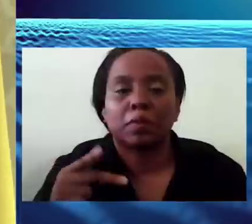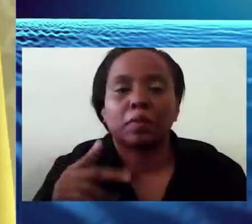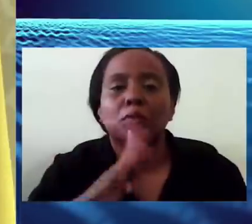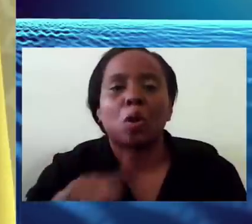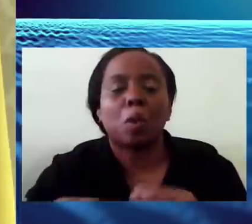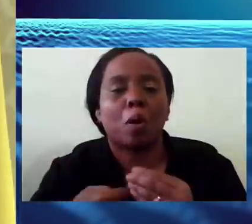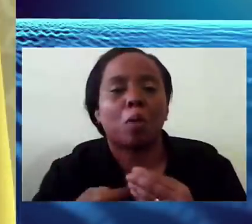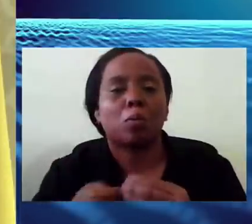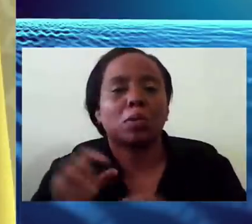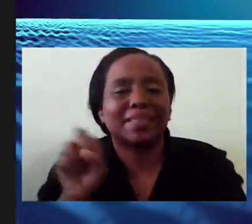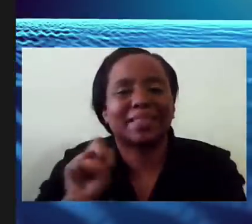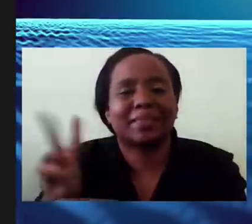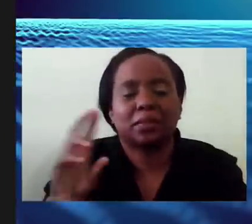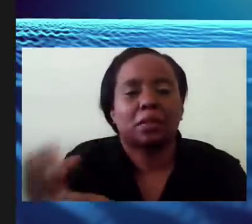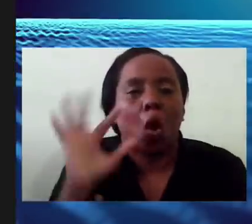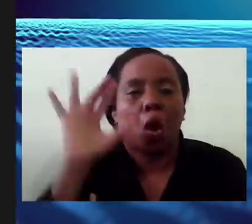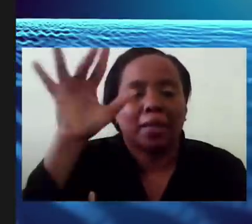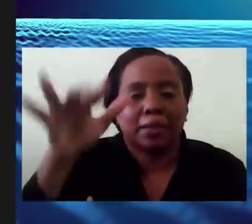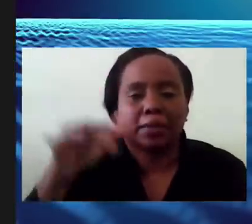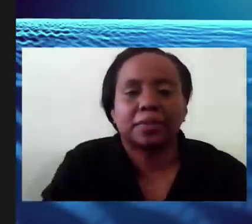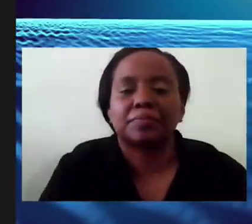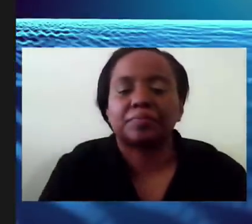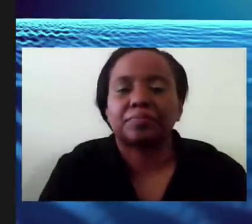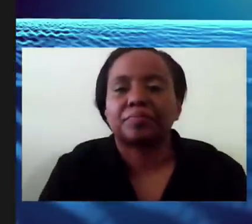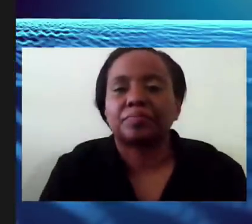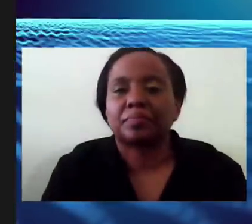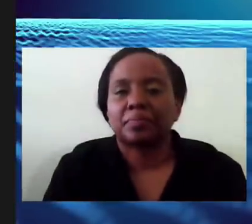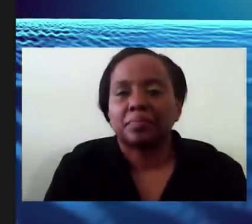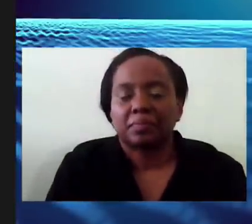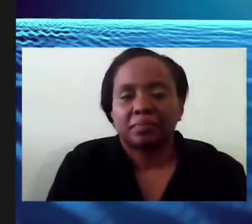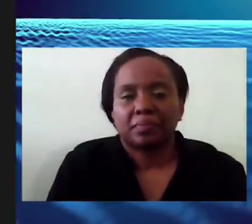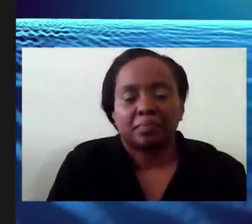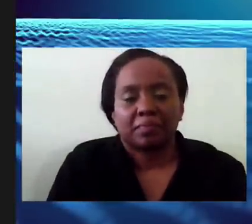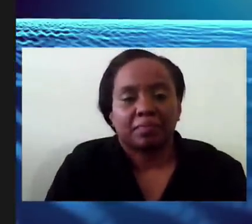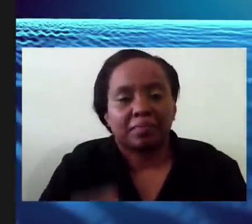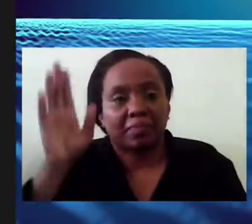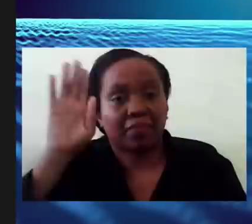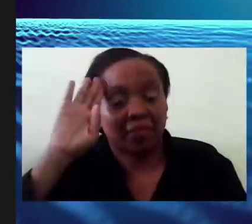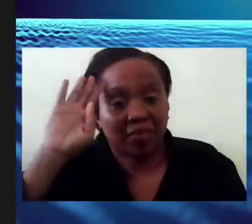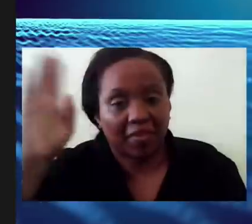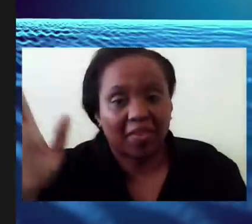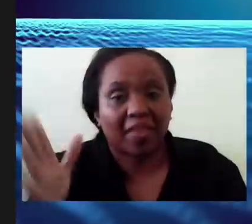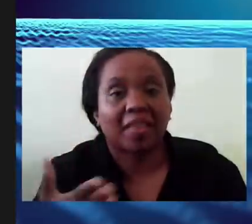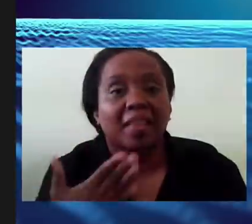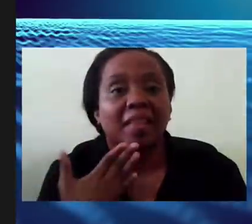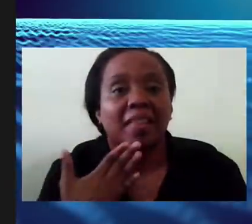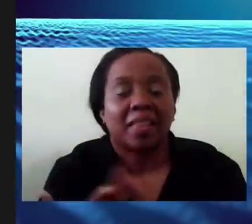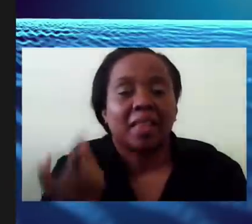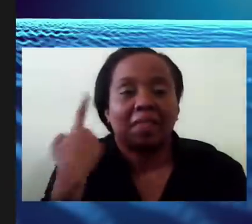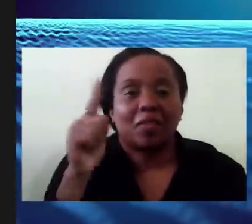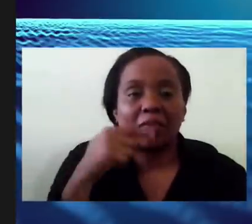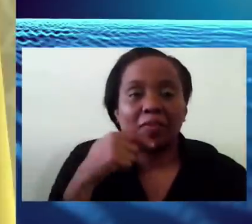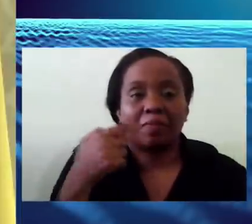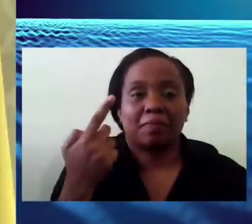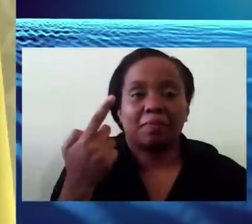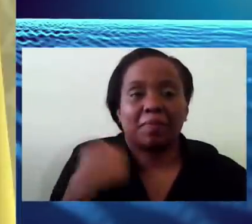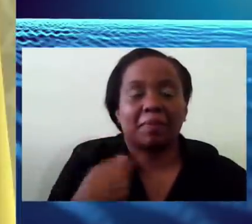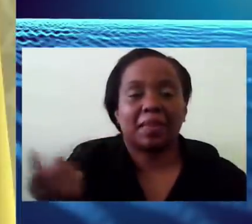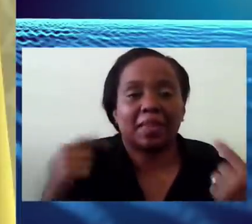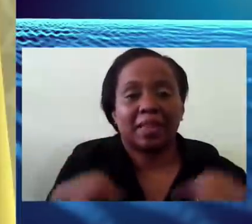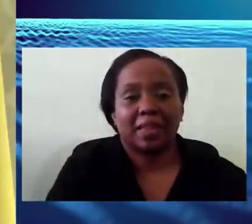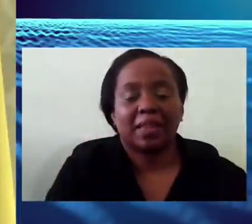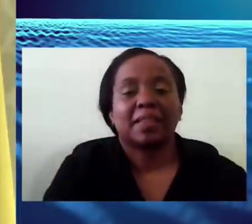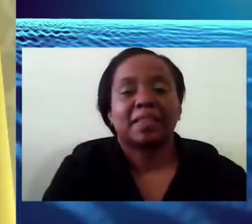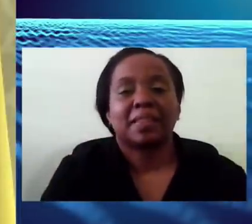Joseph. Hi, good day, everyone. Thank you for having me. So with respect to an update, this is as of